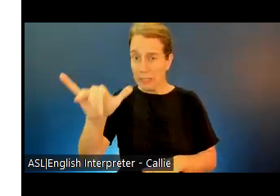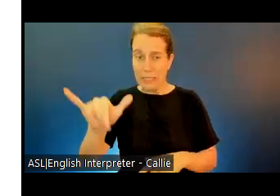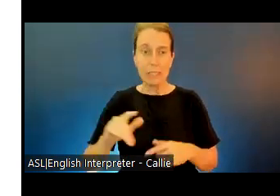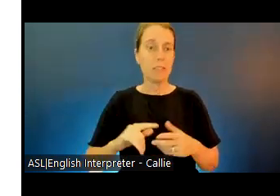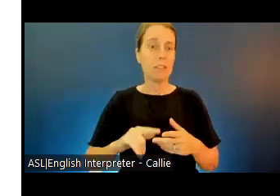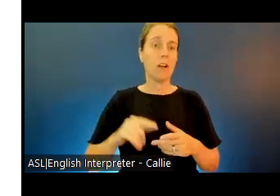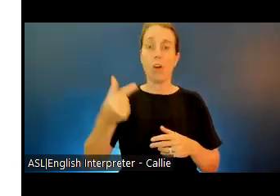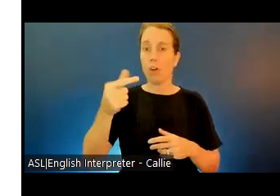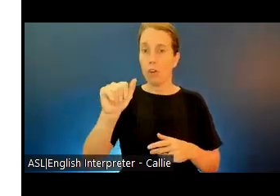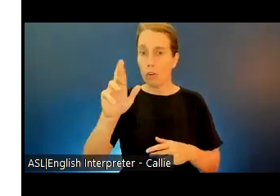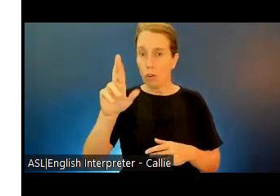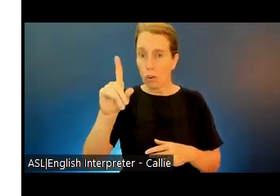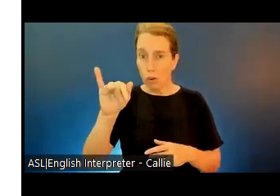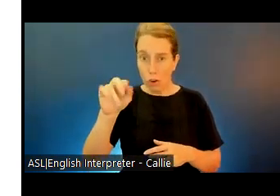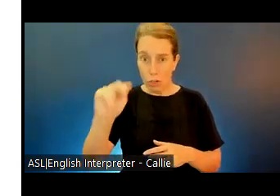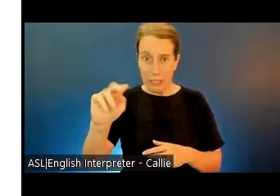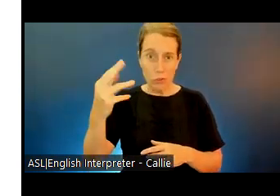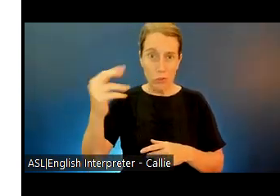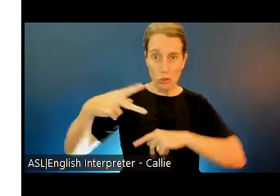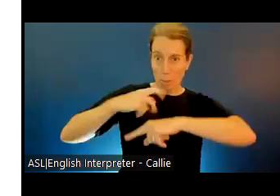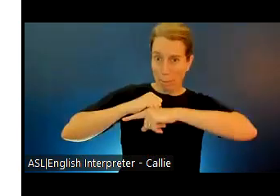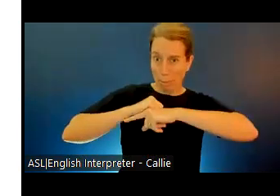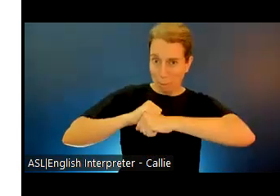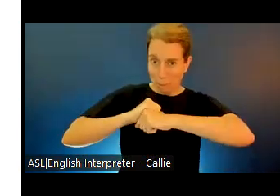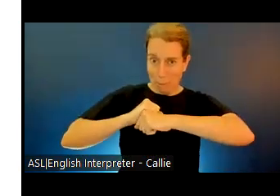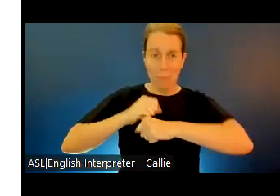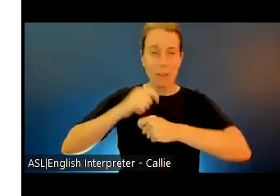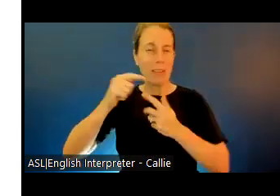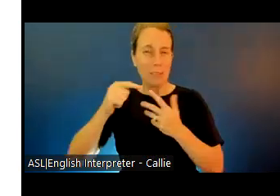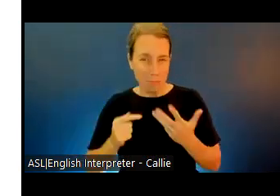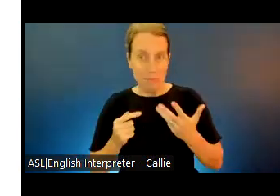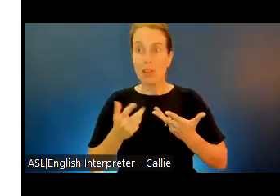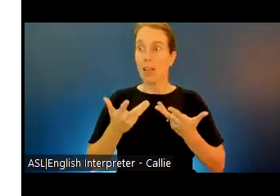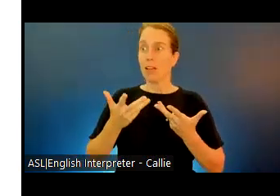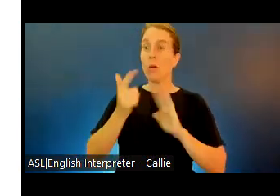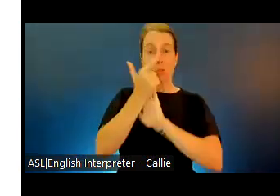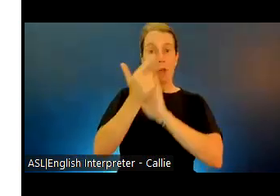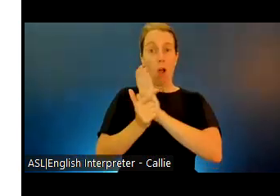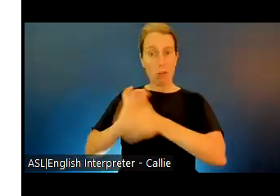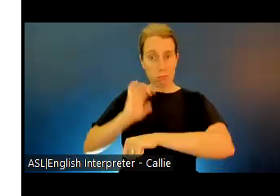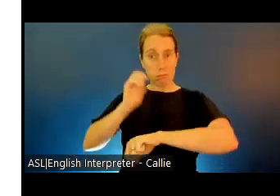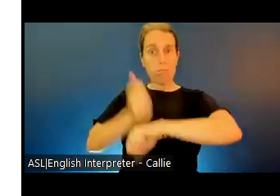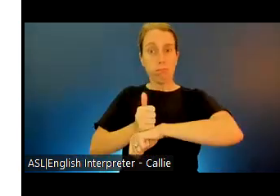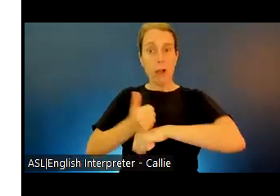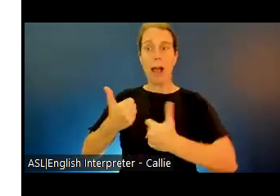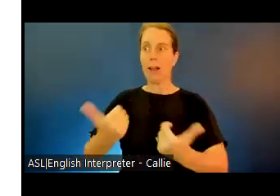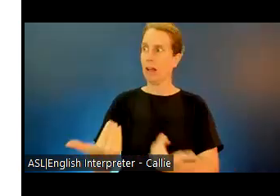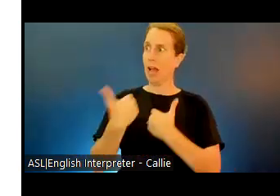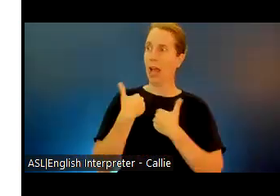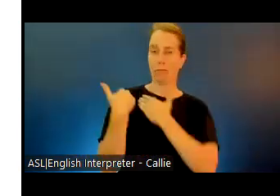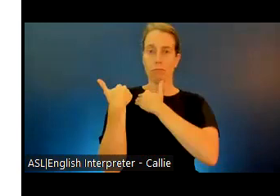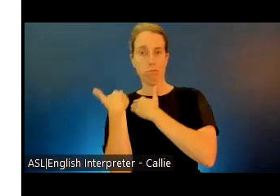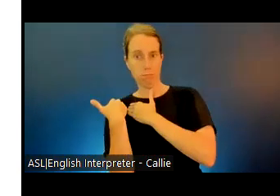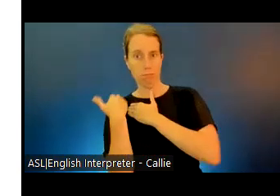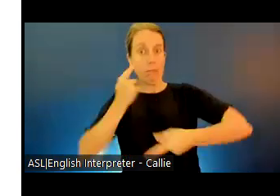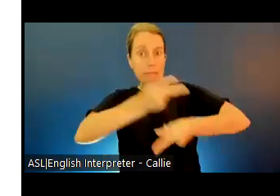that individuals who are acting on another individual's behalf in these relationships have a duty to act in that